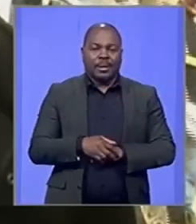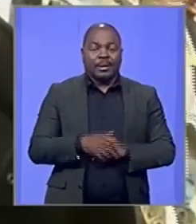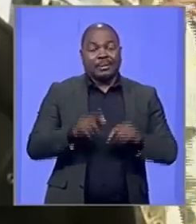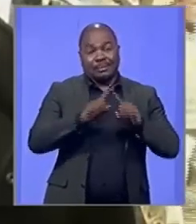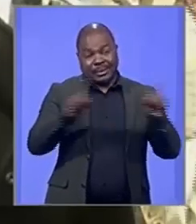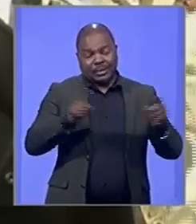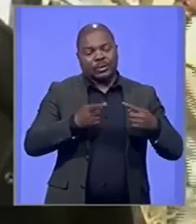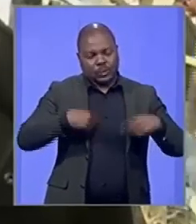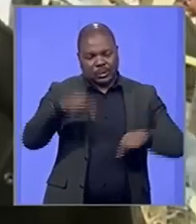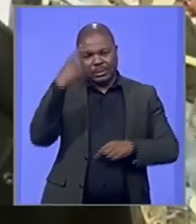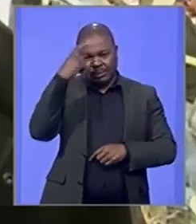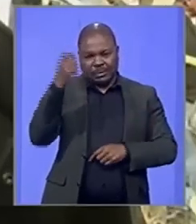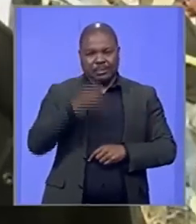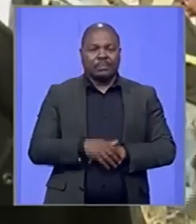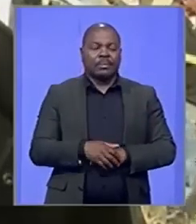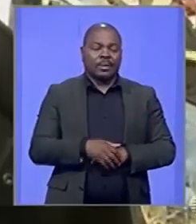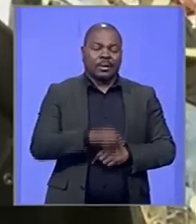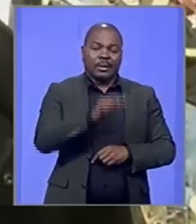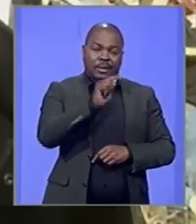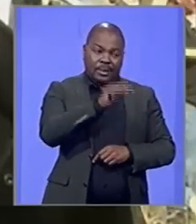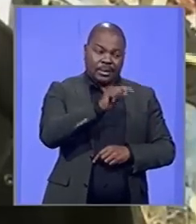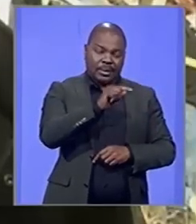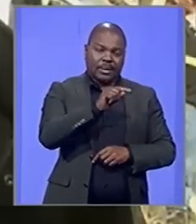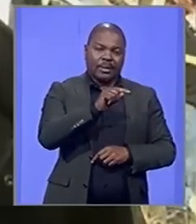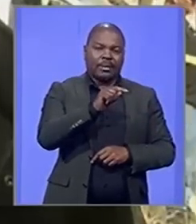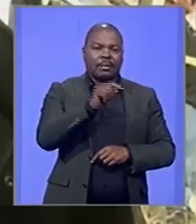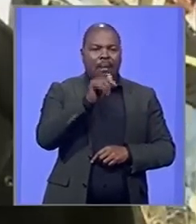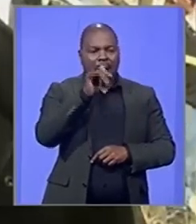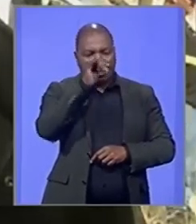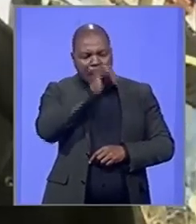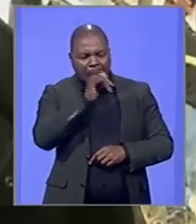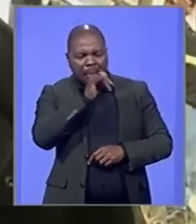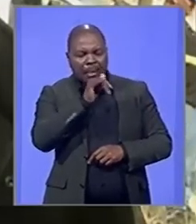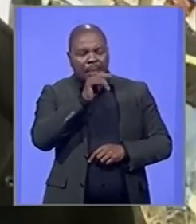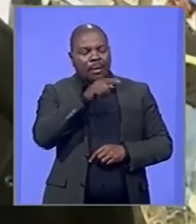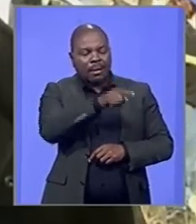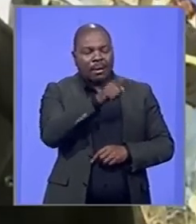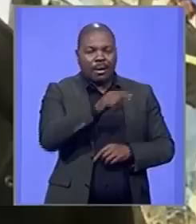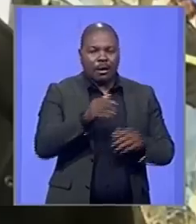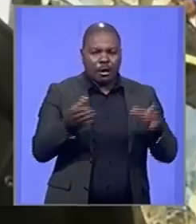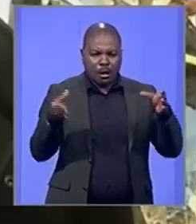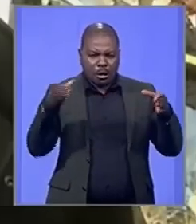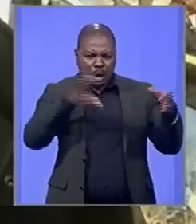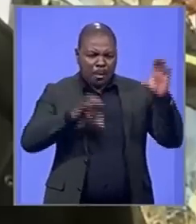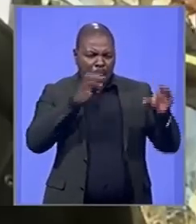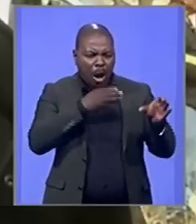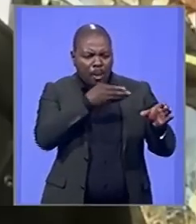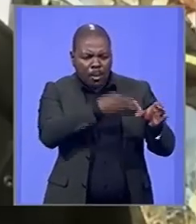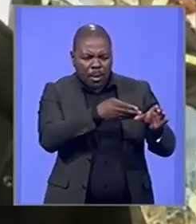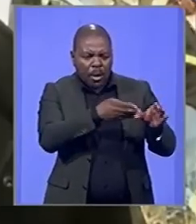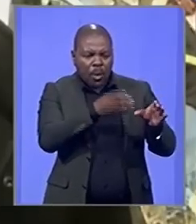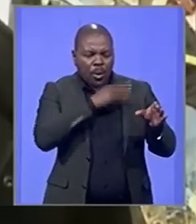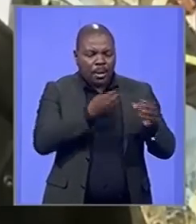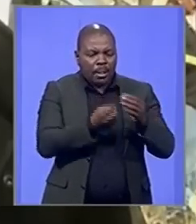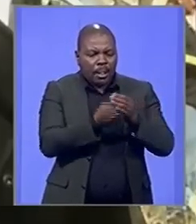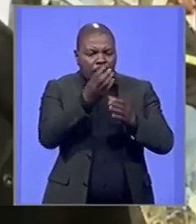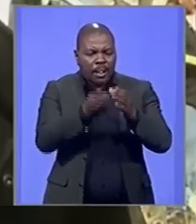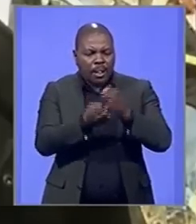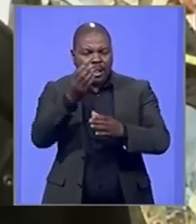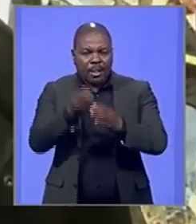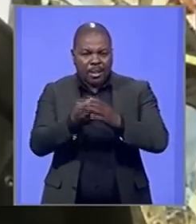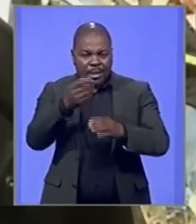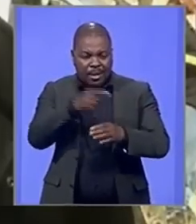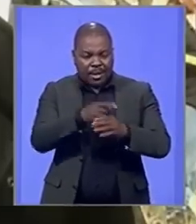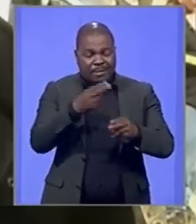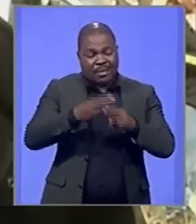But we believe that the amount of chemicals that we see here, the final product, the